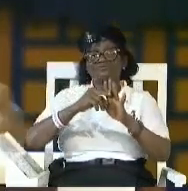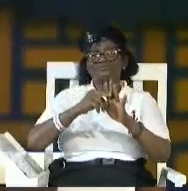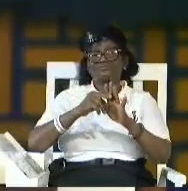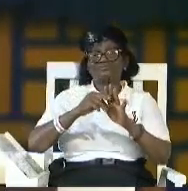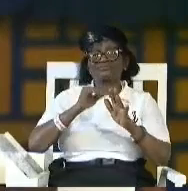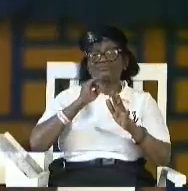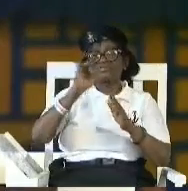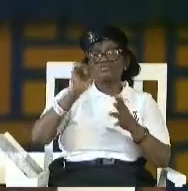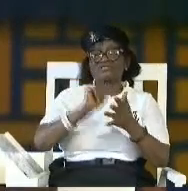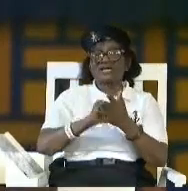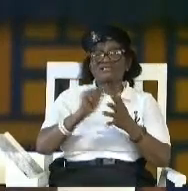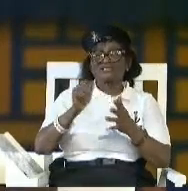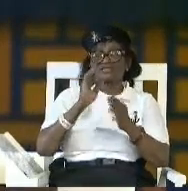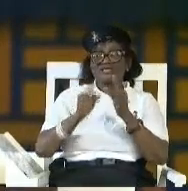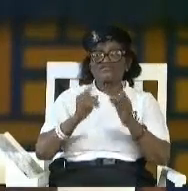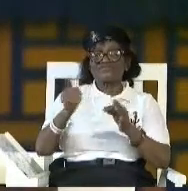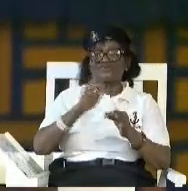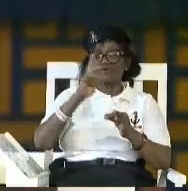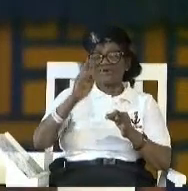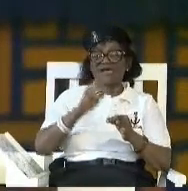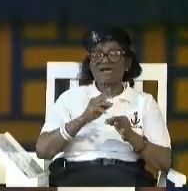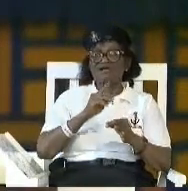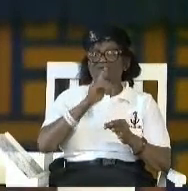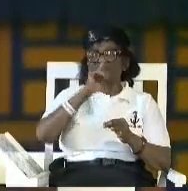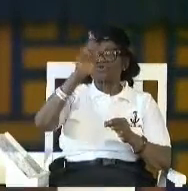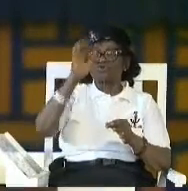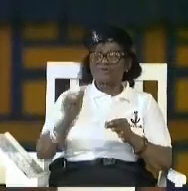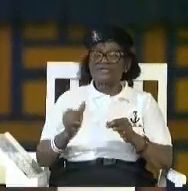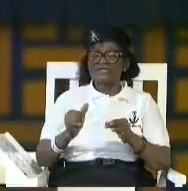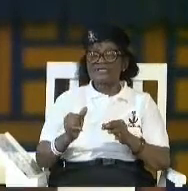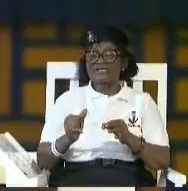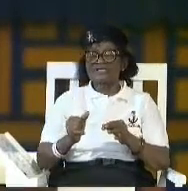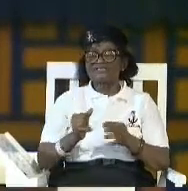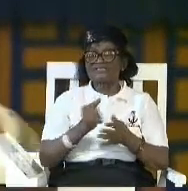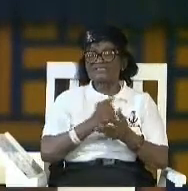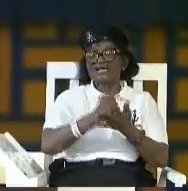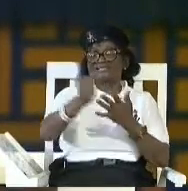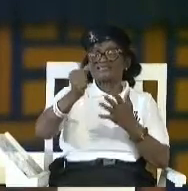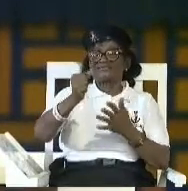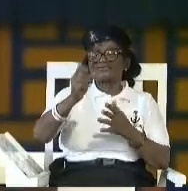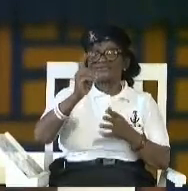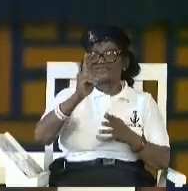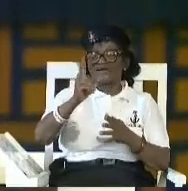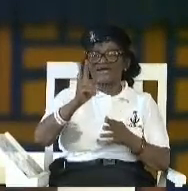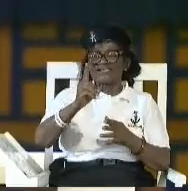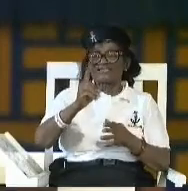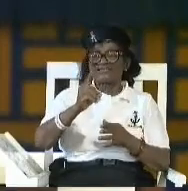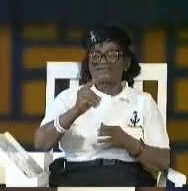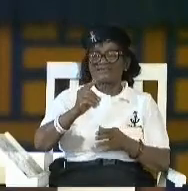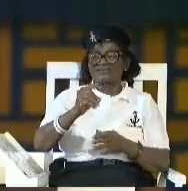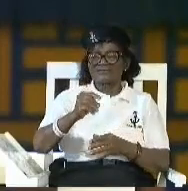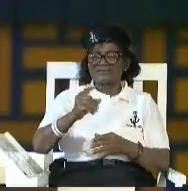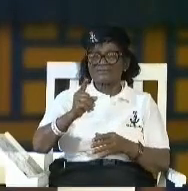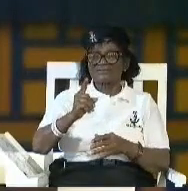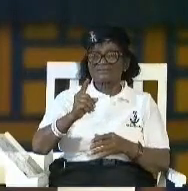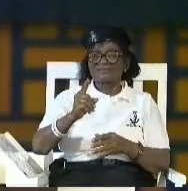is that if you are thoroughly, truly sanctified,